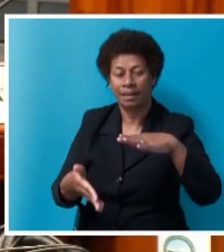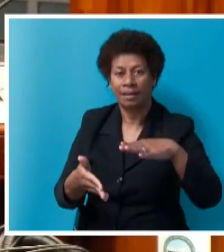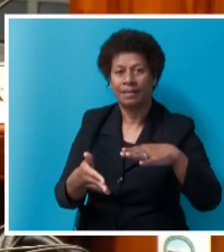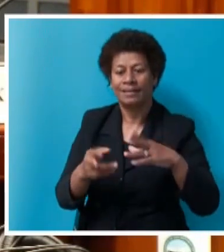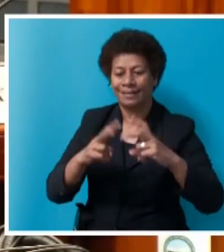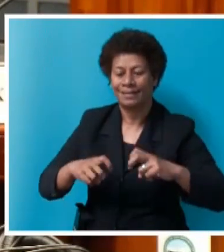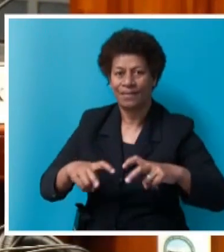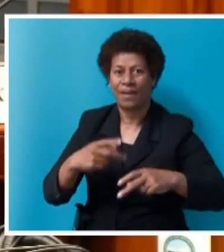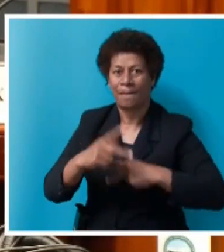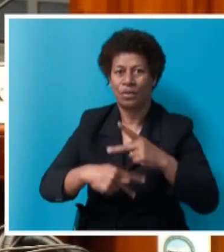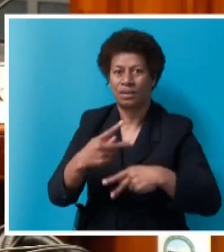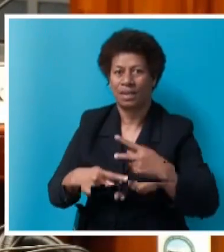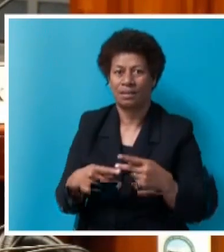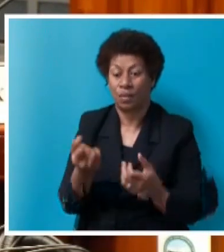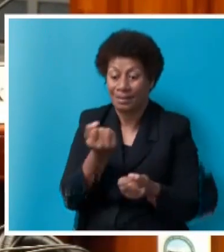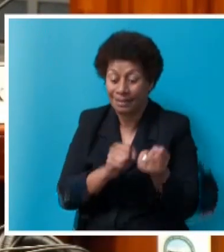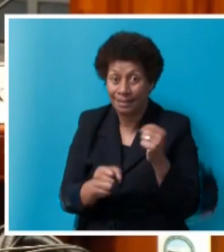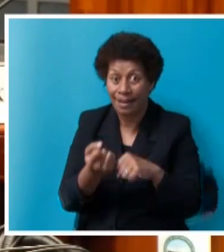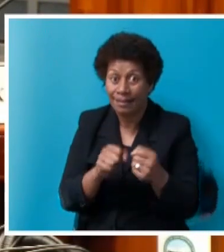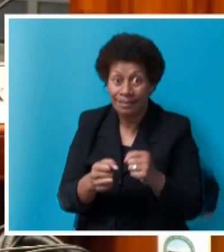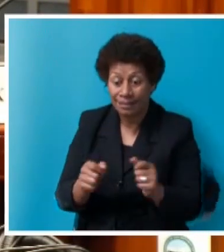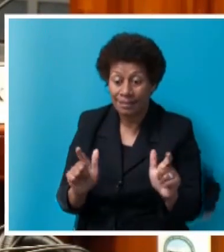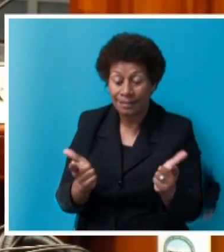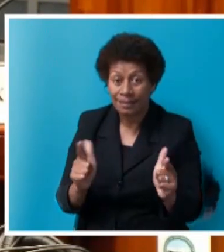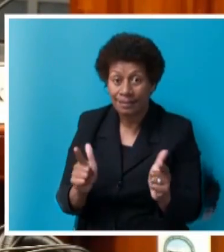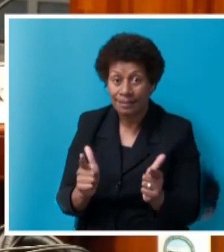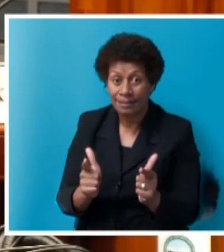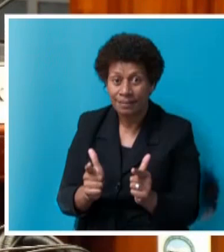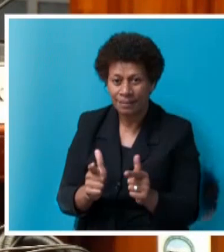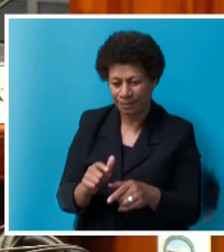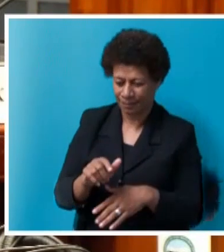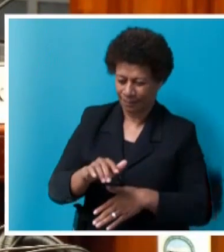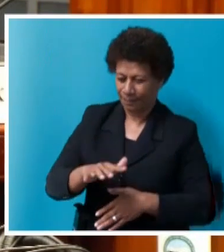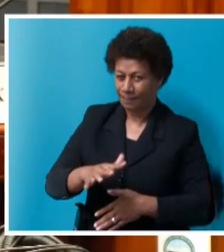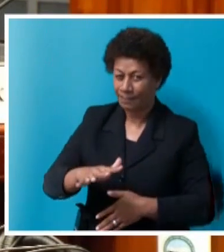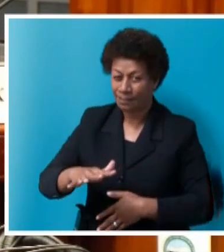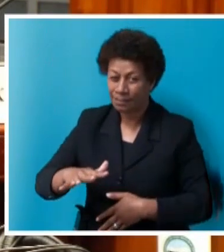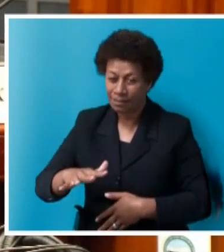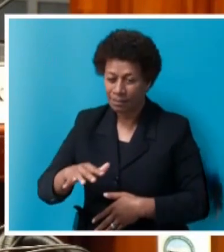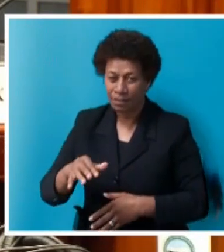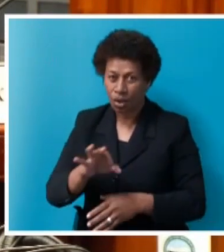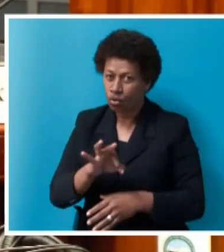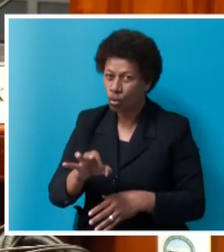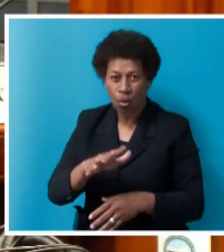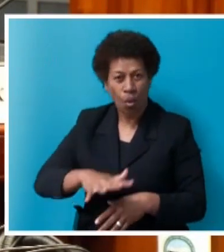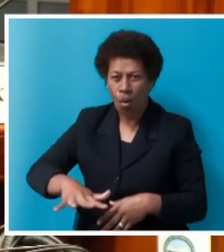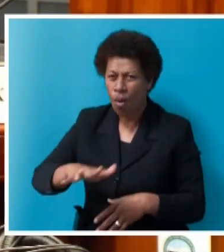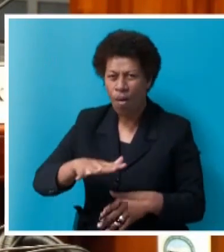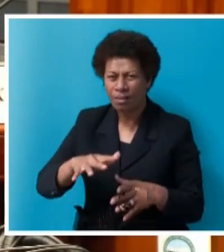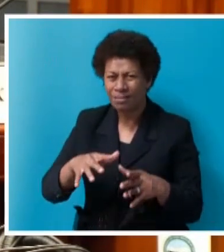While science continues to reduce uncertainties, not all boreholes yield sufficient